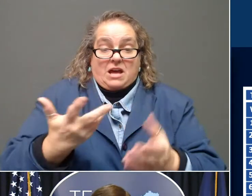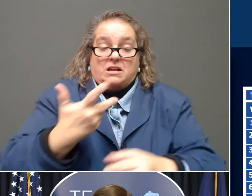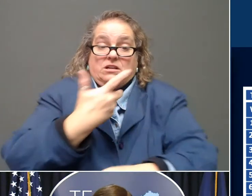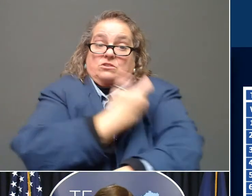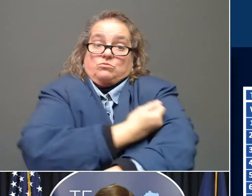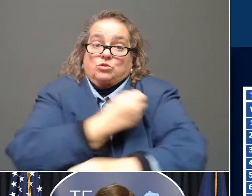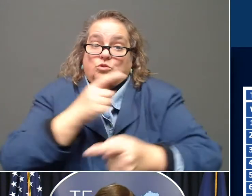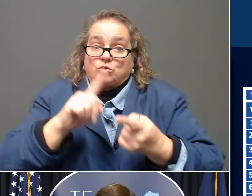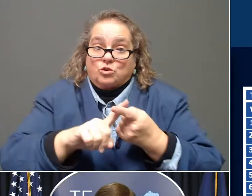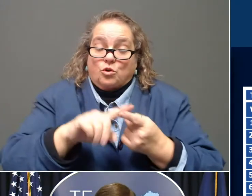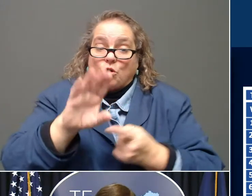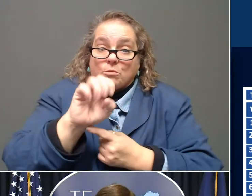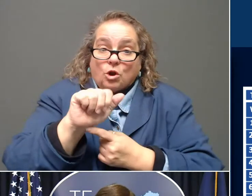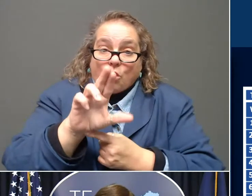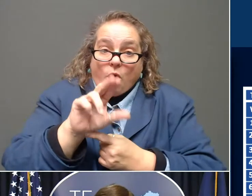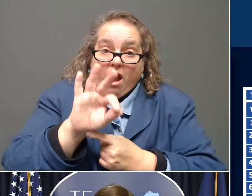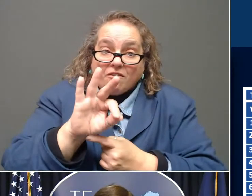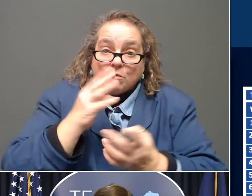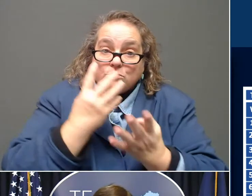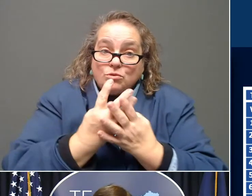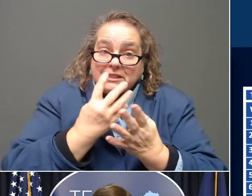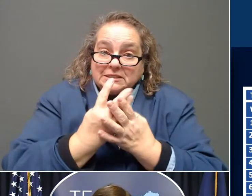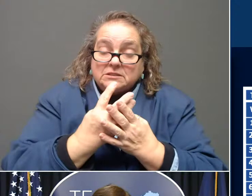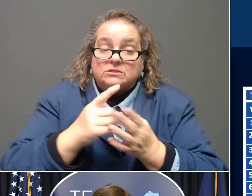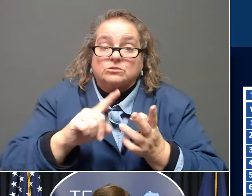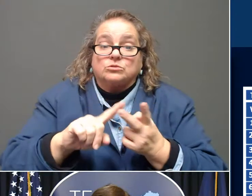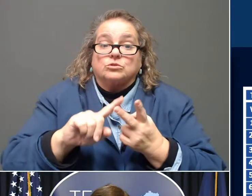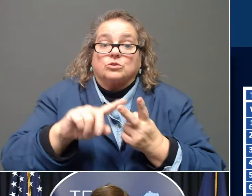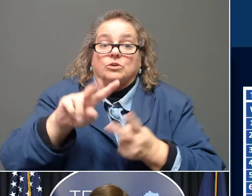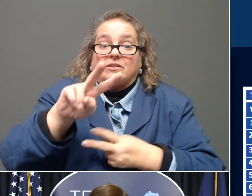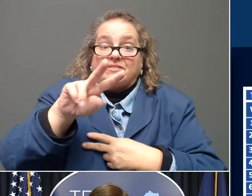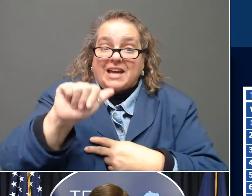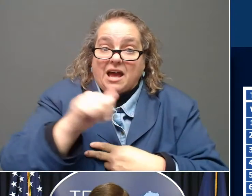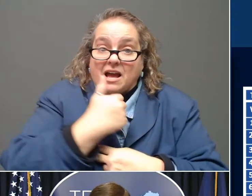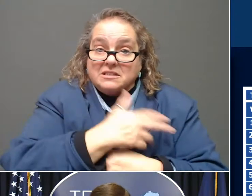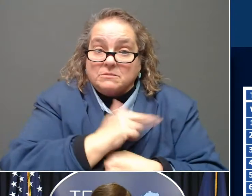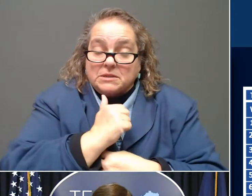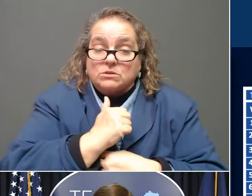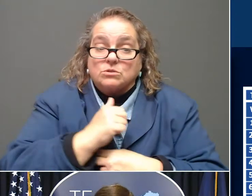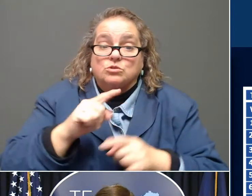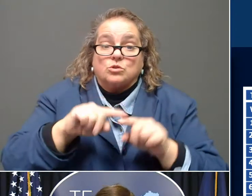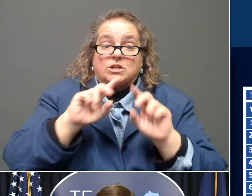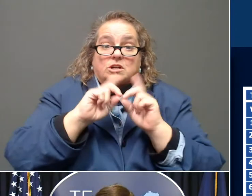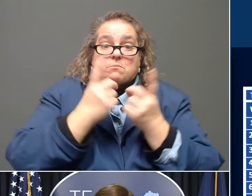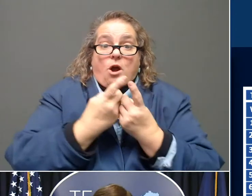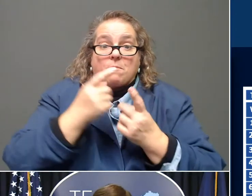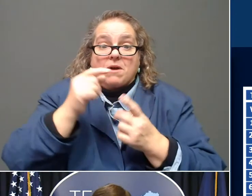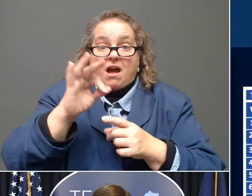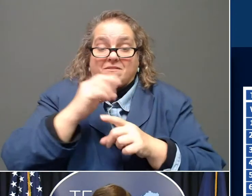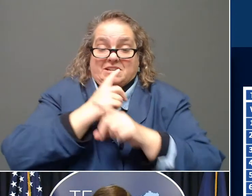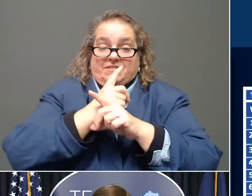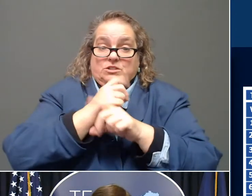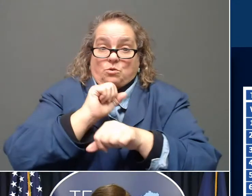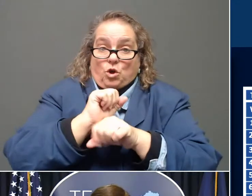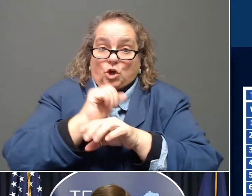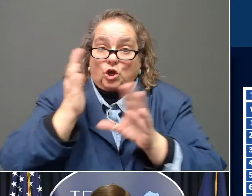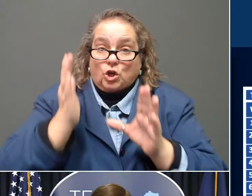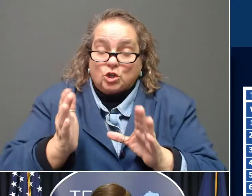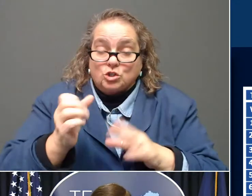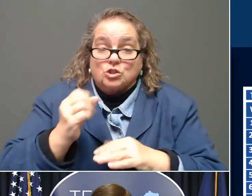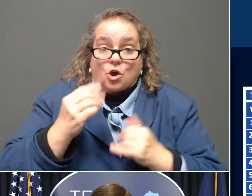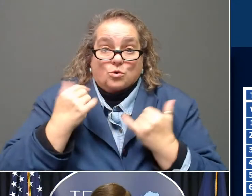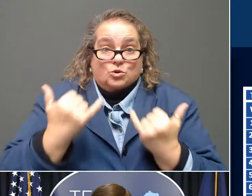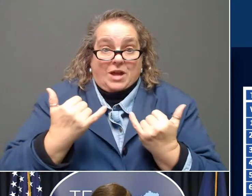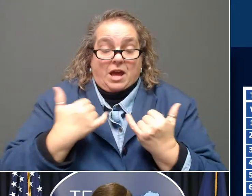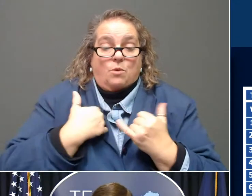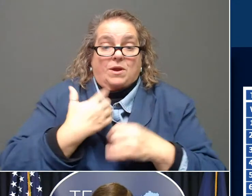401,264 Kentuckians that have had their first shot through one of either the state program